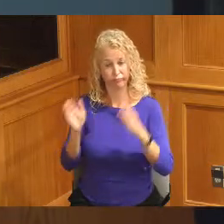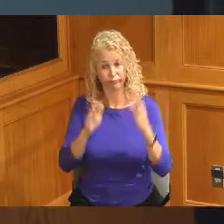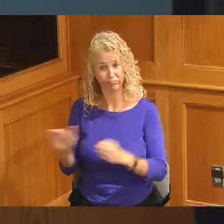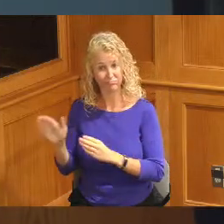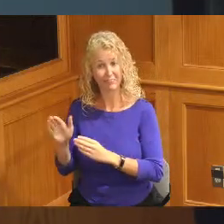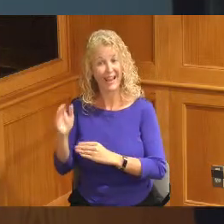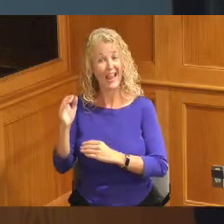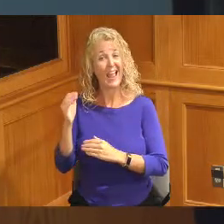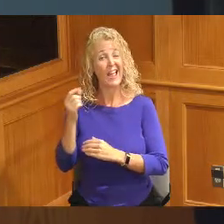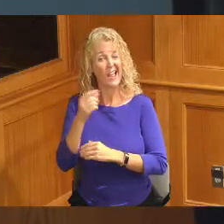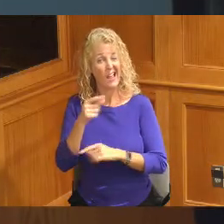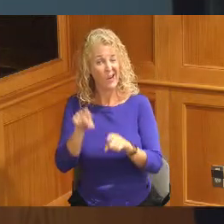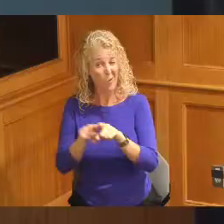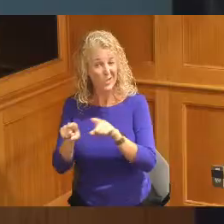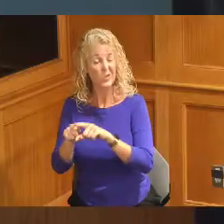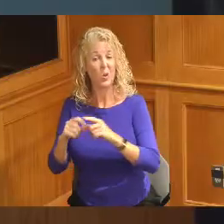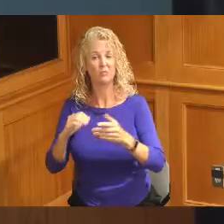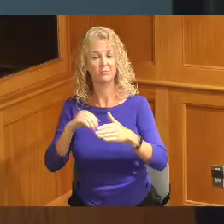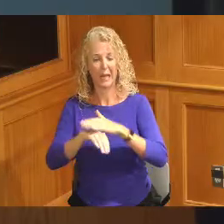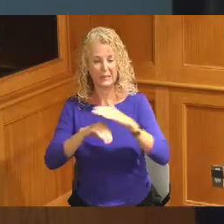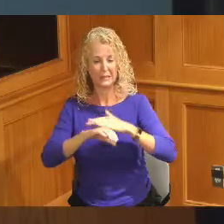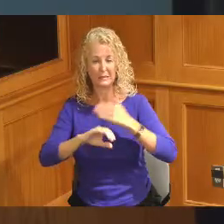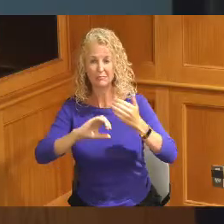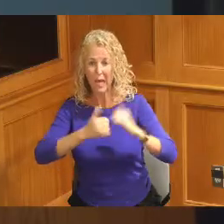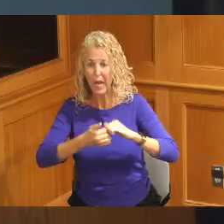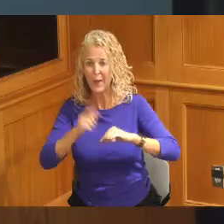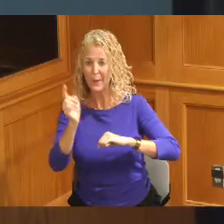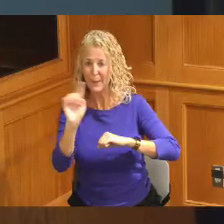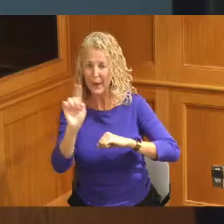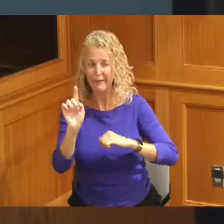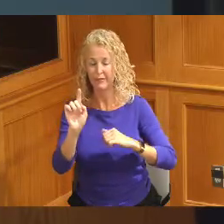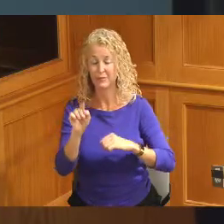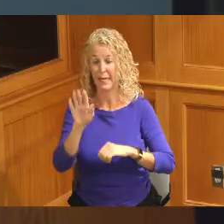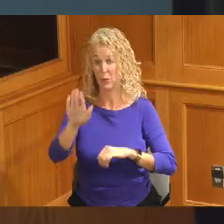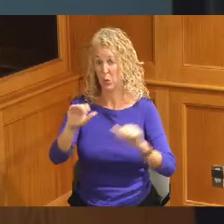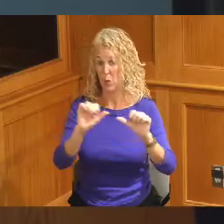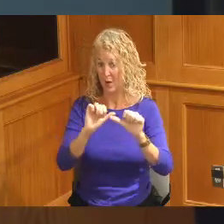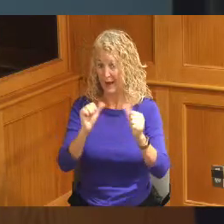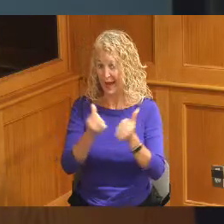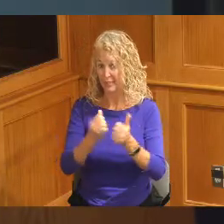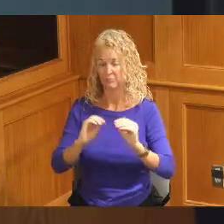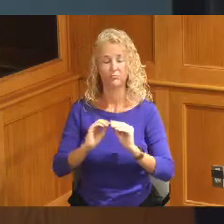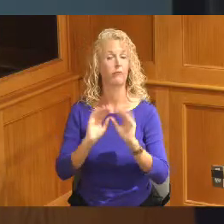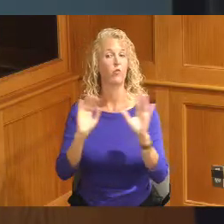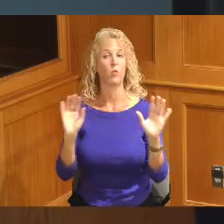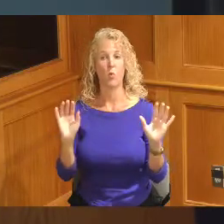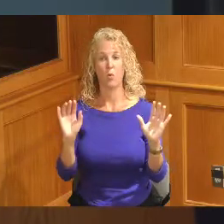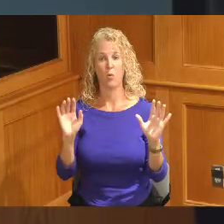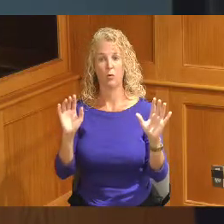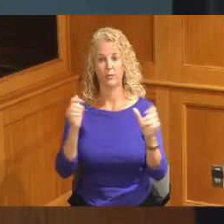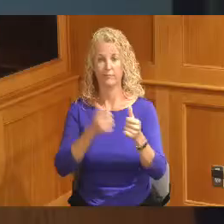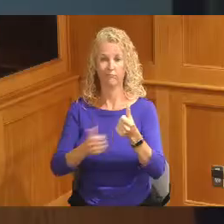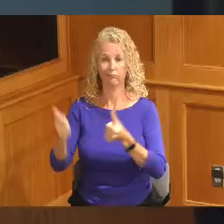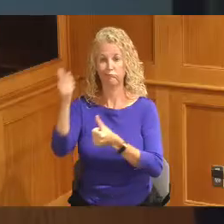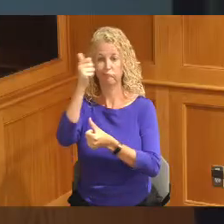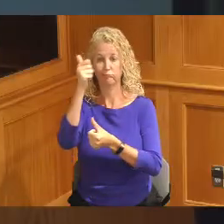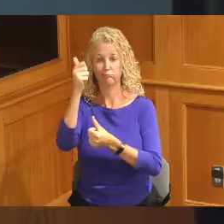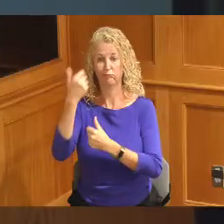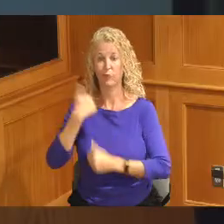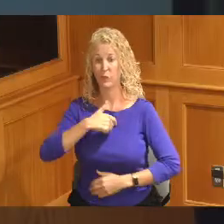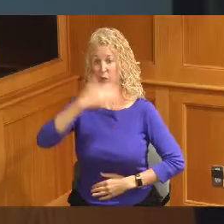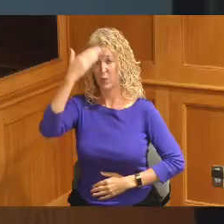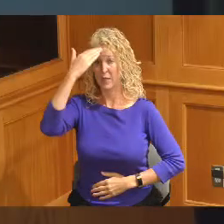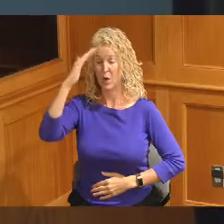know how to access those tools and have a training. And your agency, obviously, is the agency that does that. I know that you are